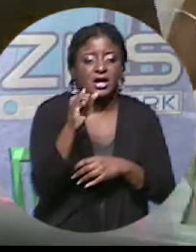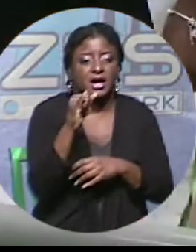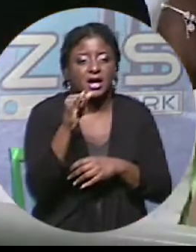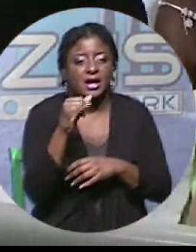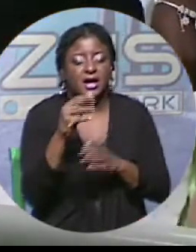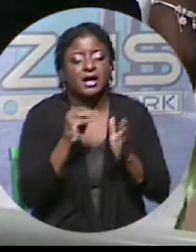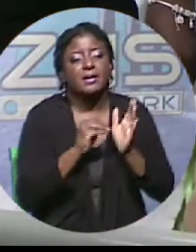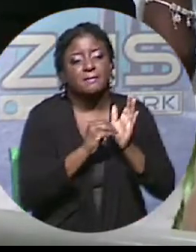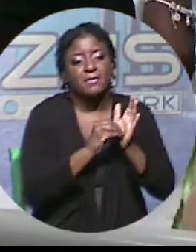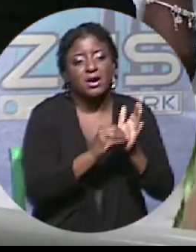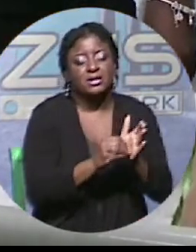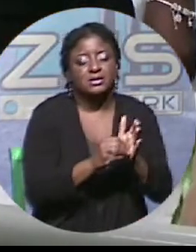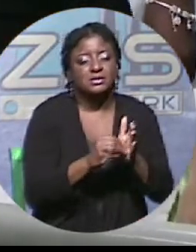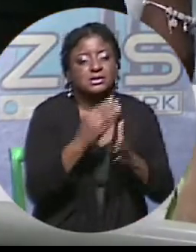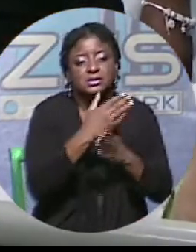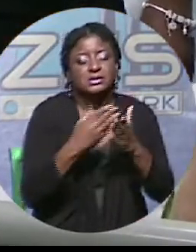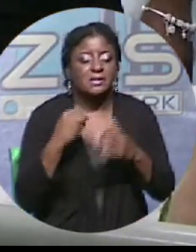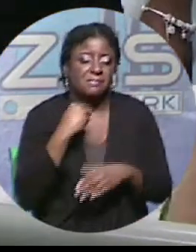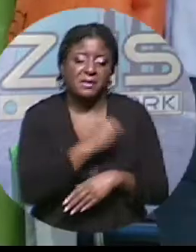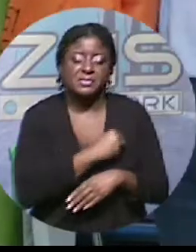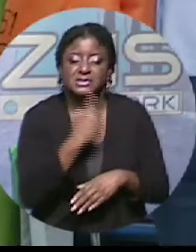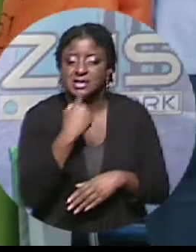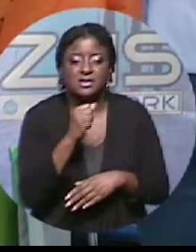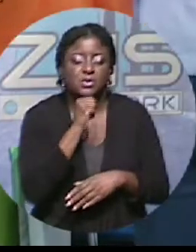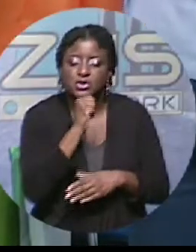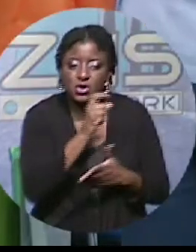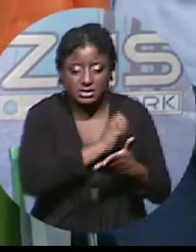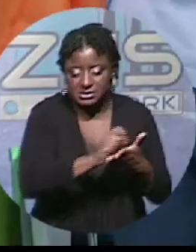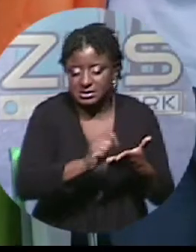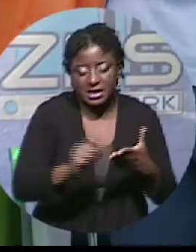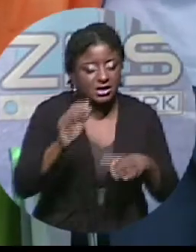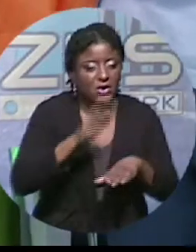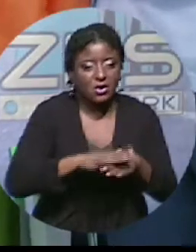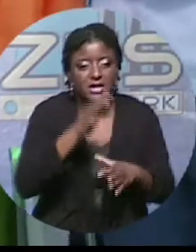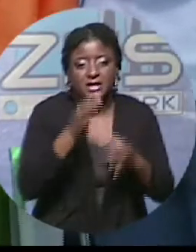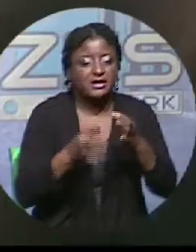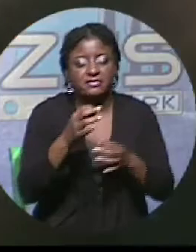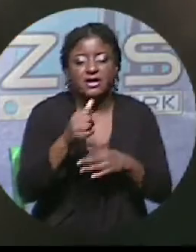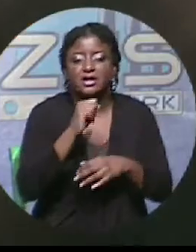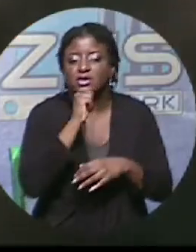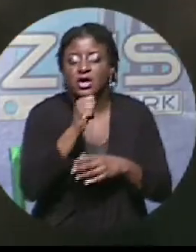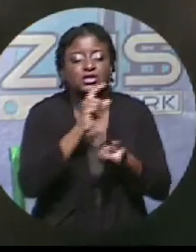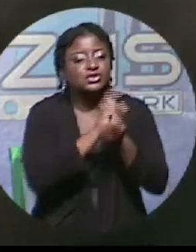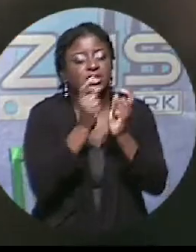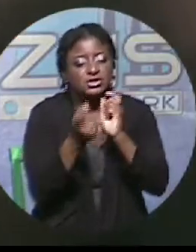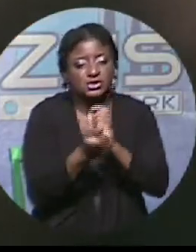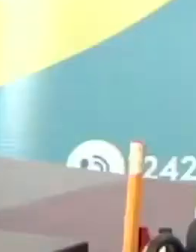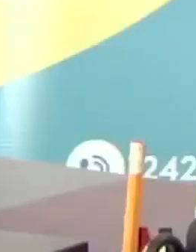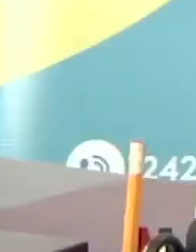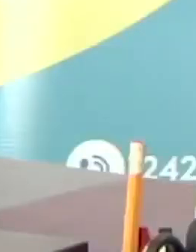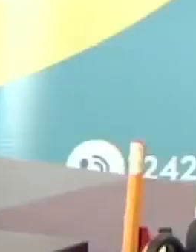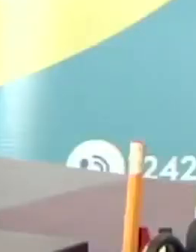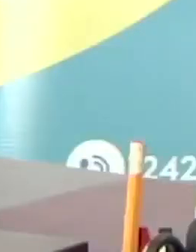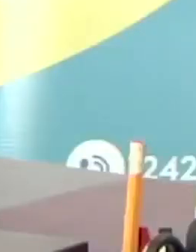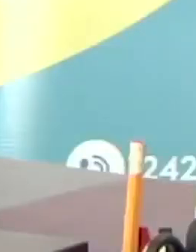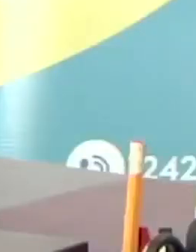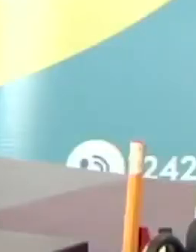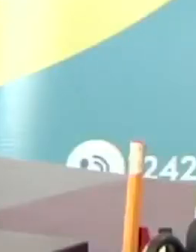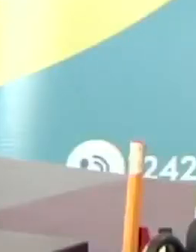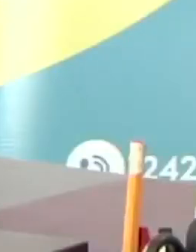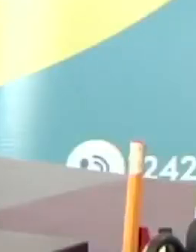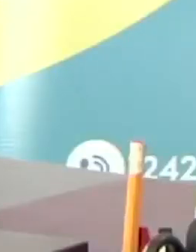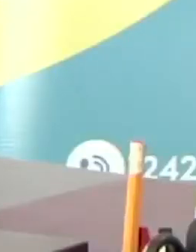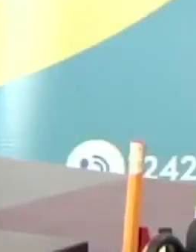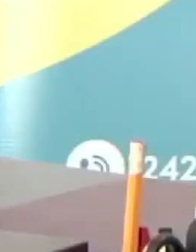some changes. DeVoe Isaacs says a series of discussions are ongoing in spite of the delays. We've had some